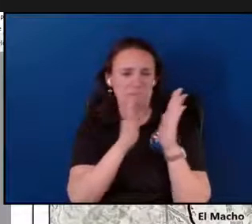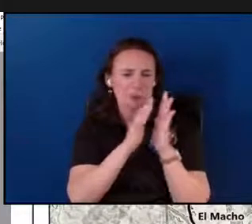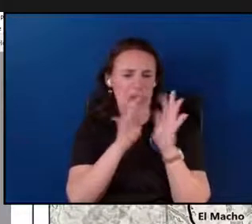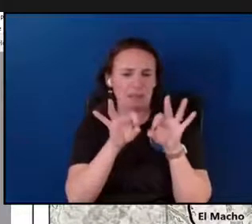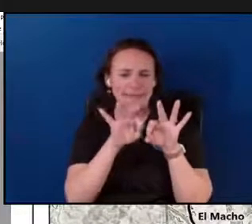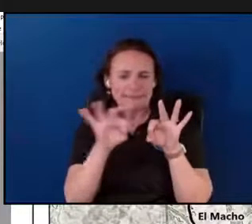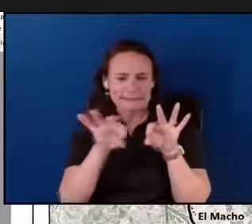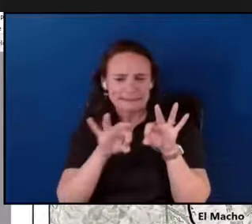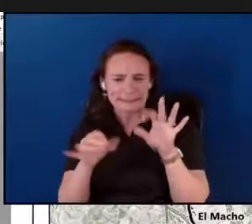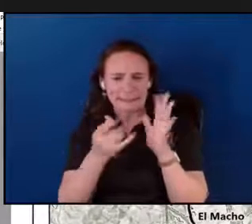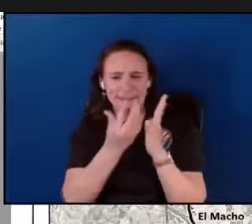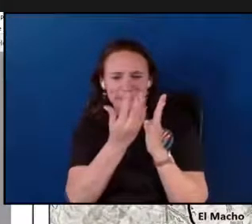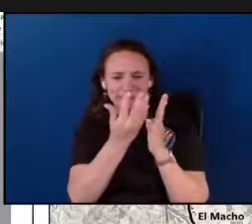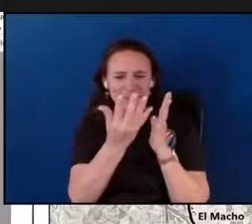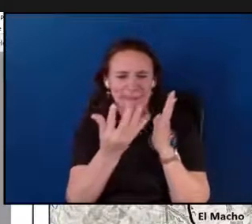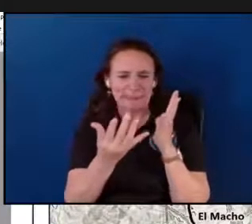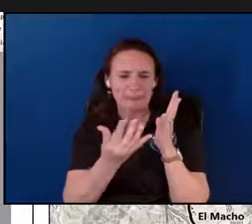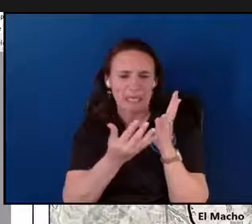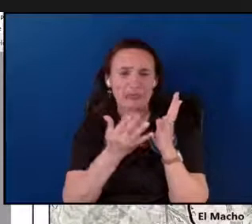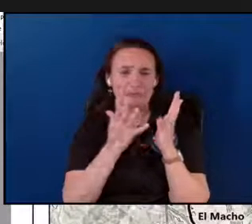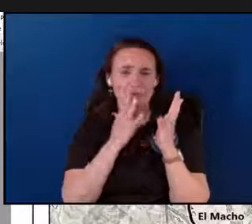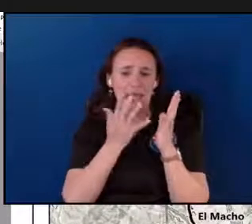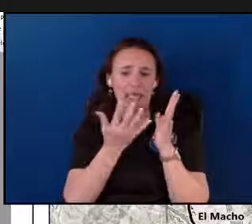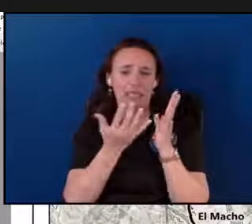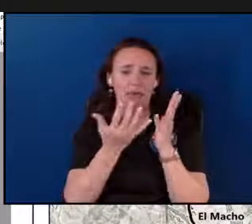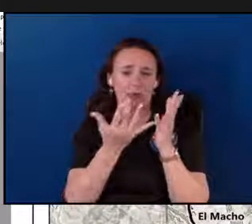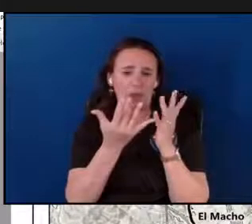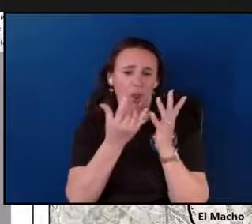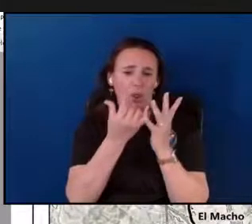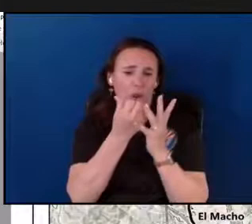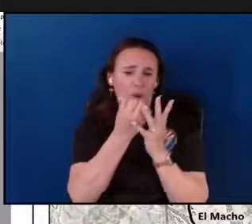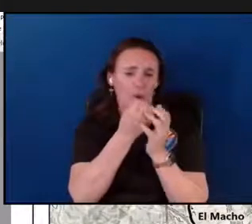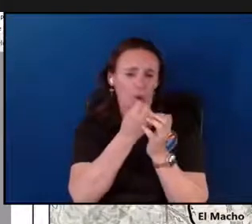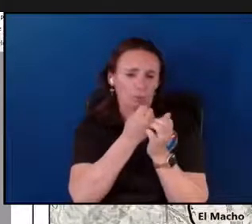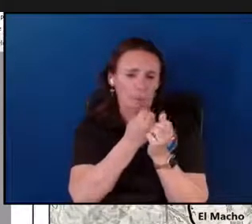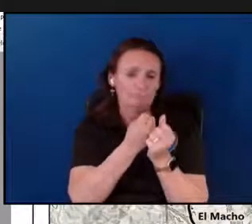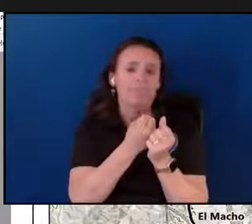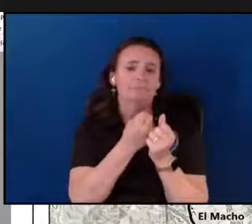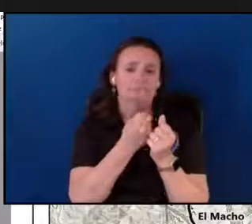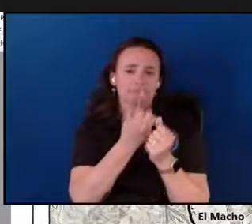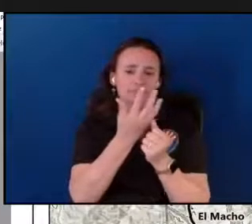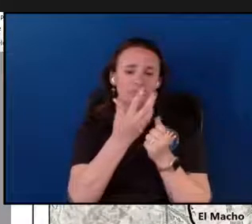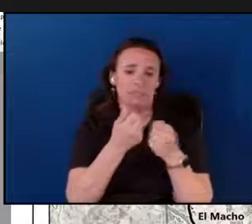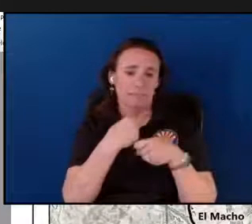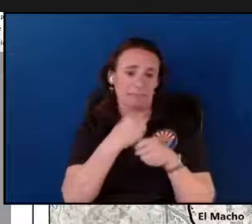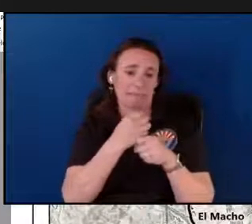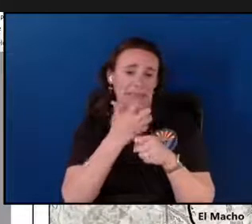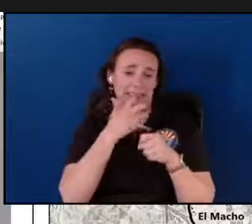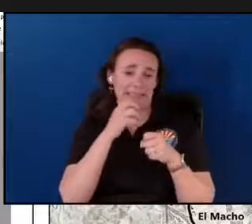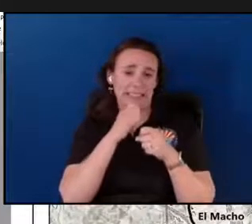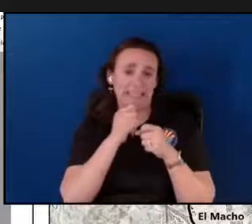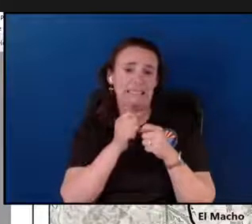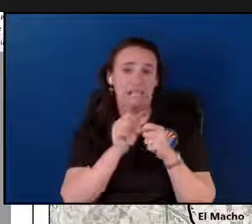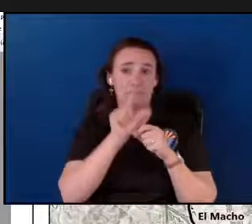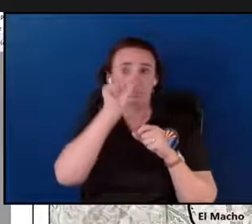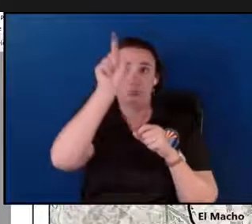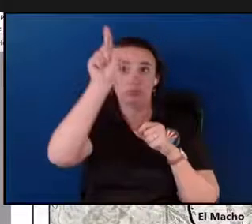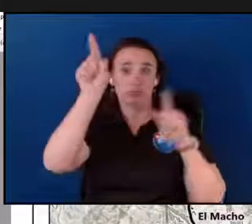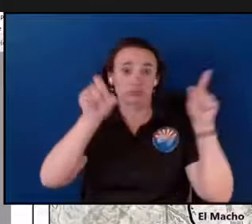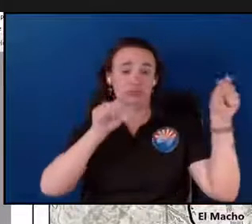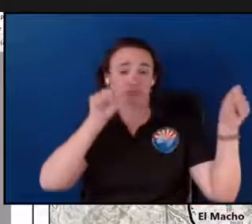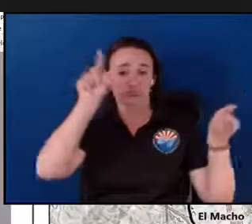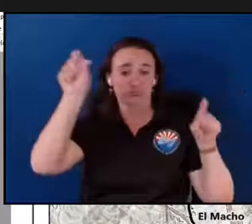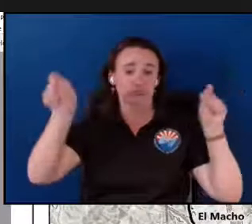fire, and those consume. As they do, it creates a great deal of heat, throwing embers high into the air. If that happens on a